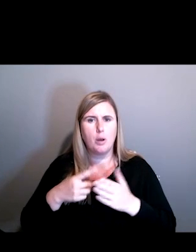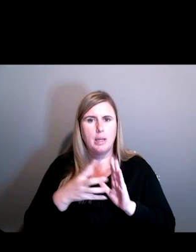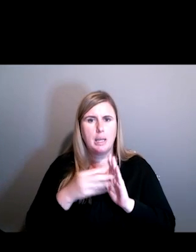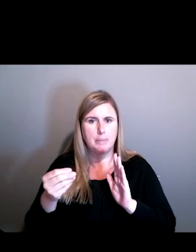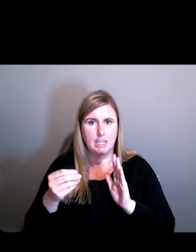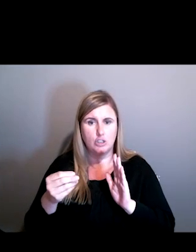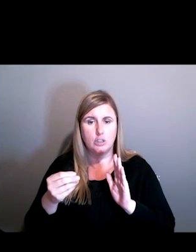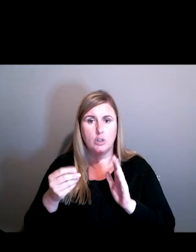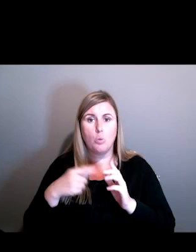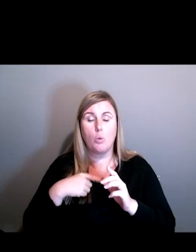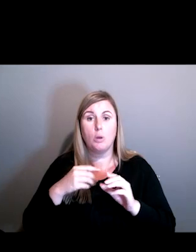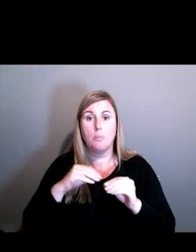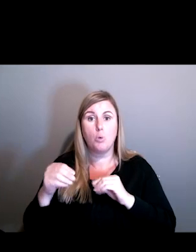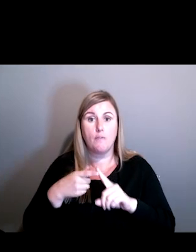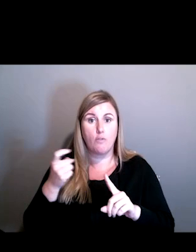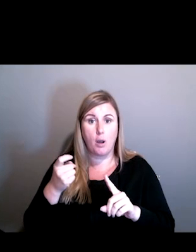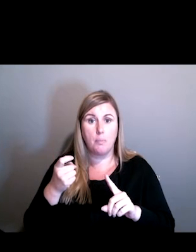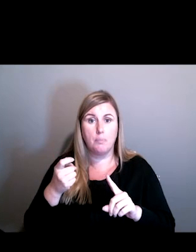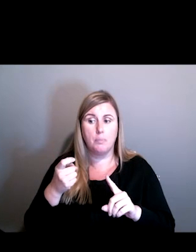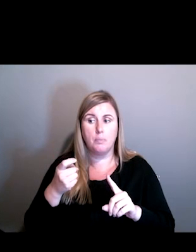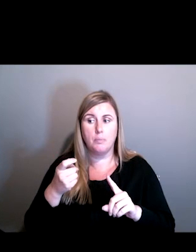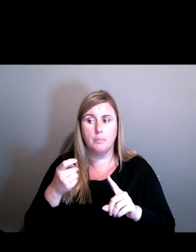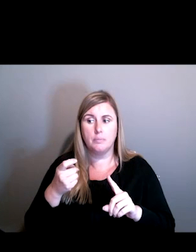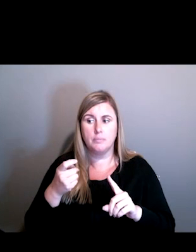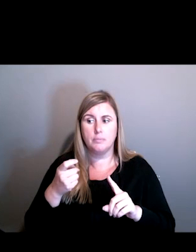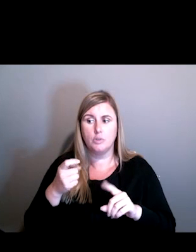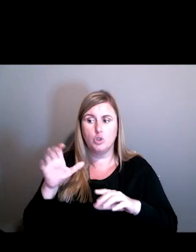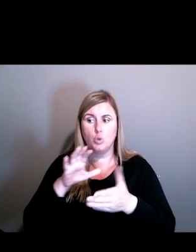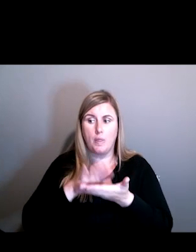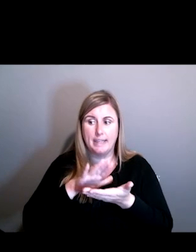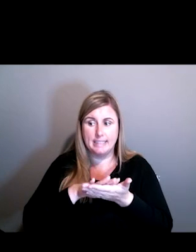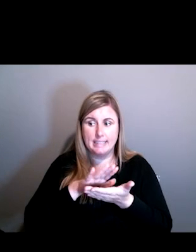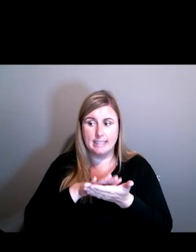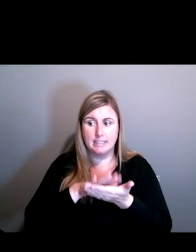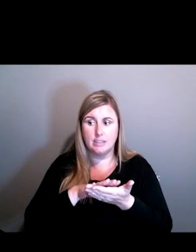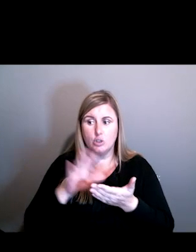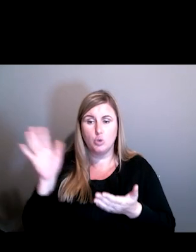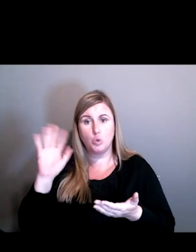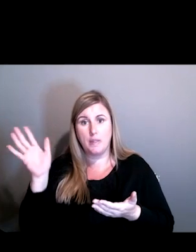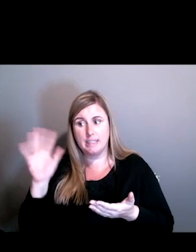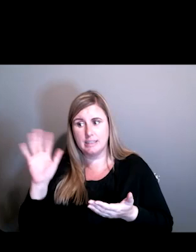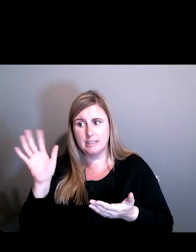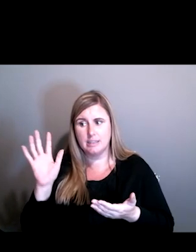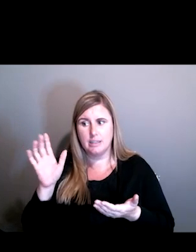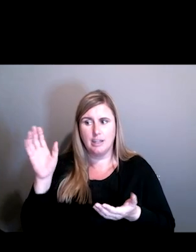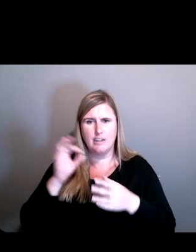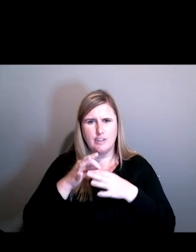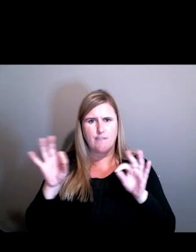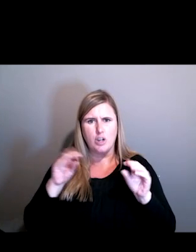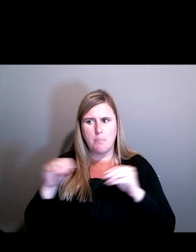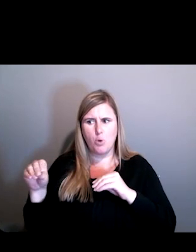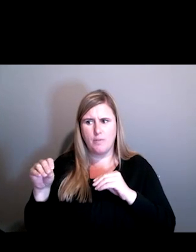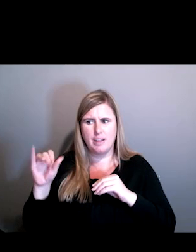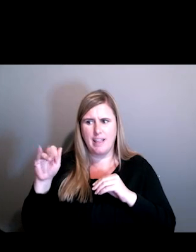when we're talking about imitation, when we move from, like do this to do this. This is a